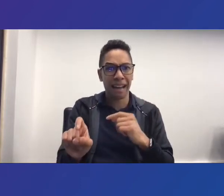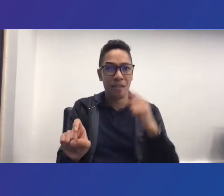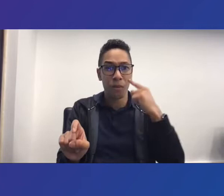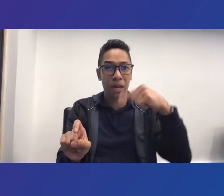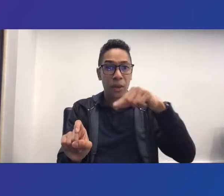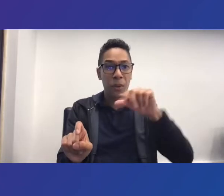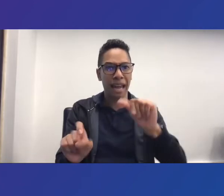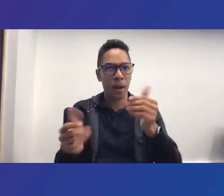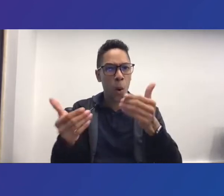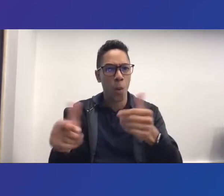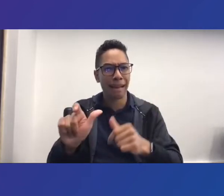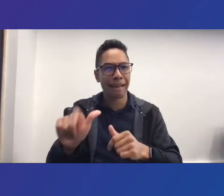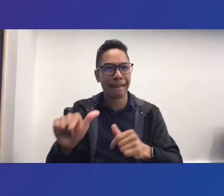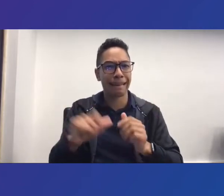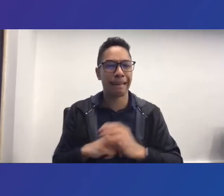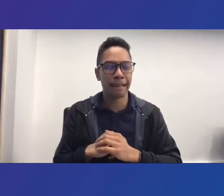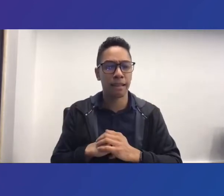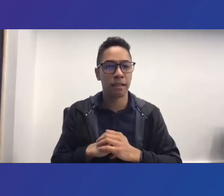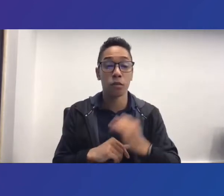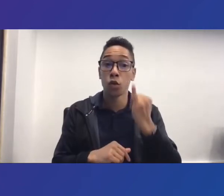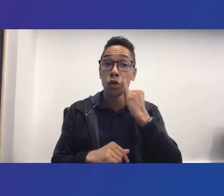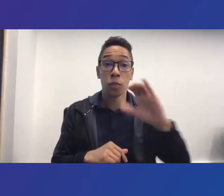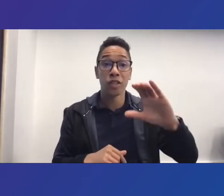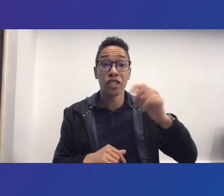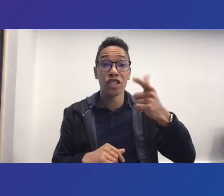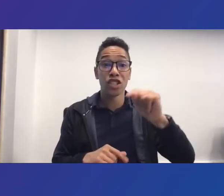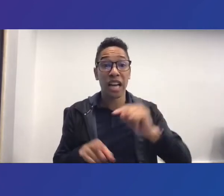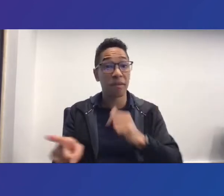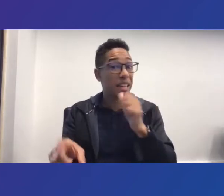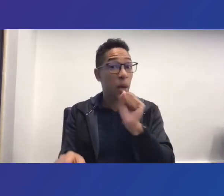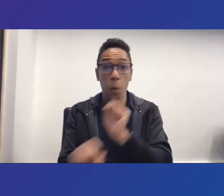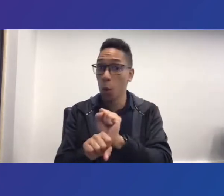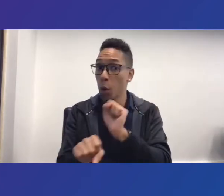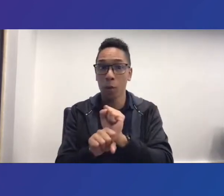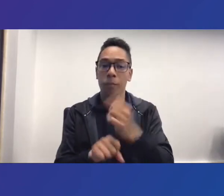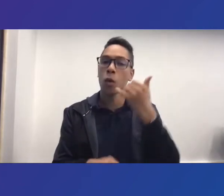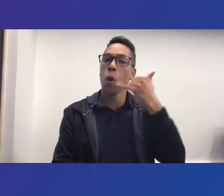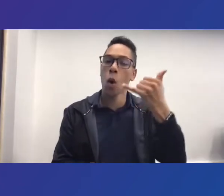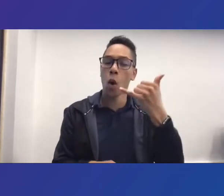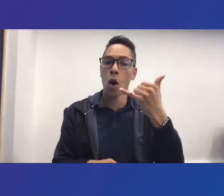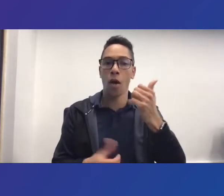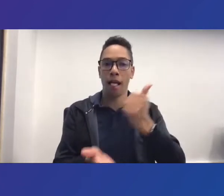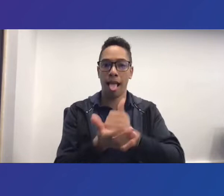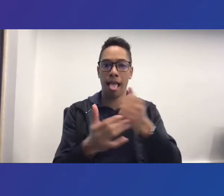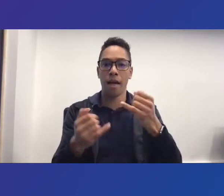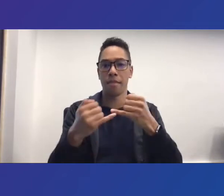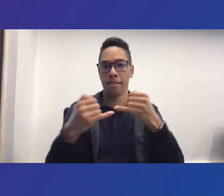If the chat is not accessible, please call our helpline at